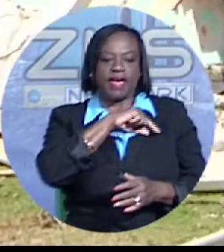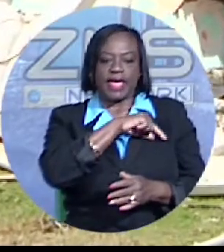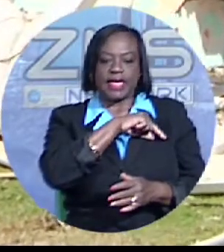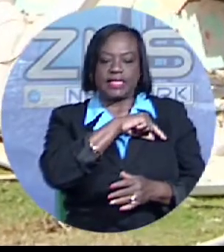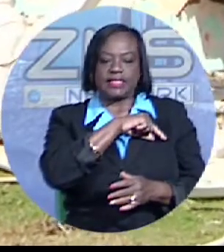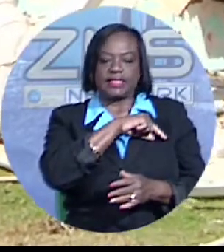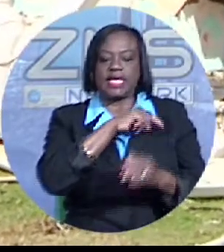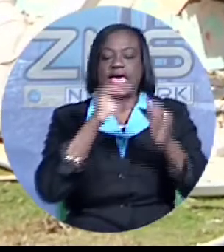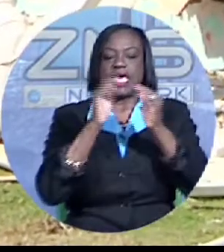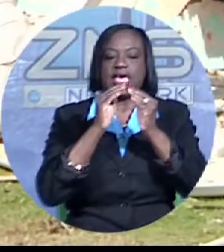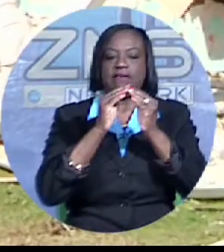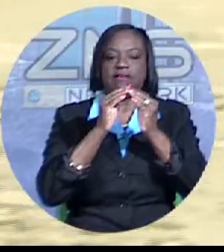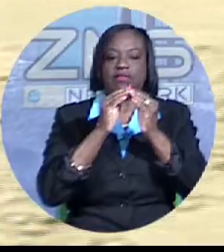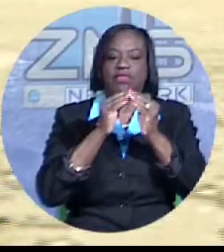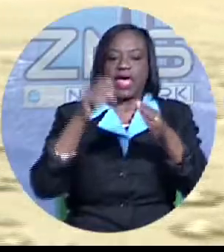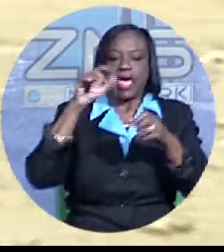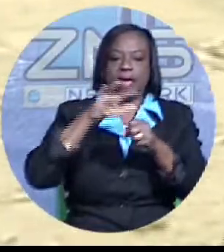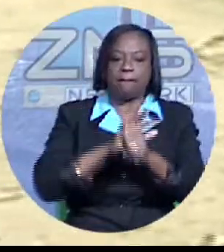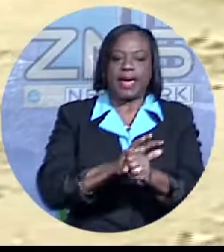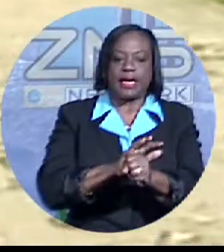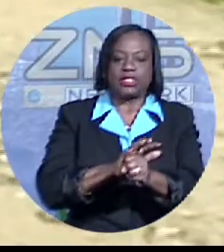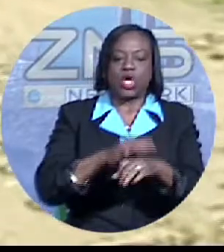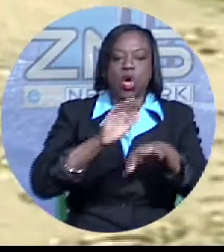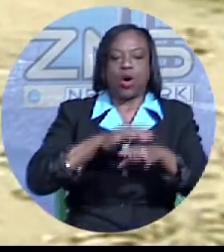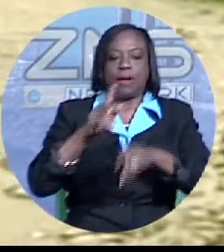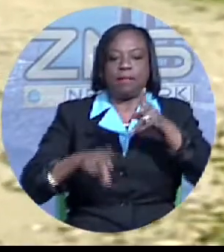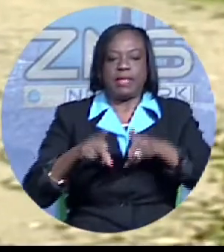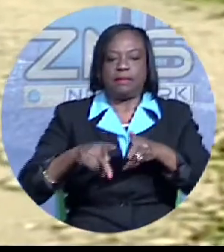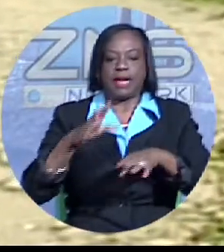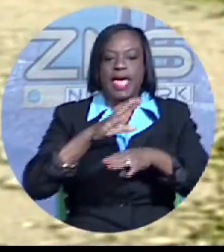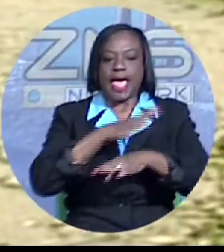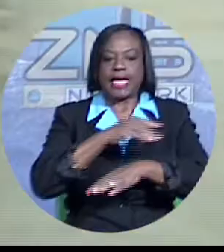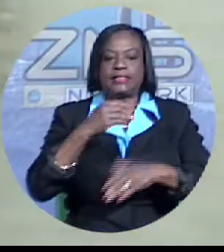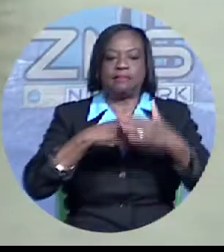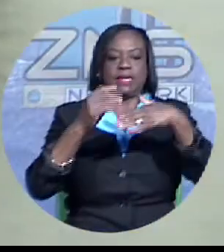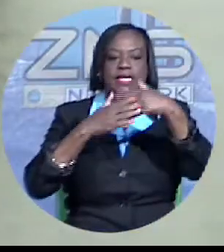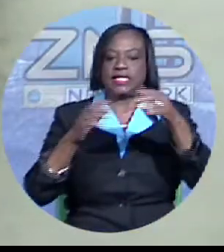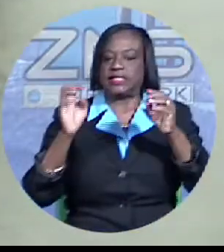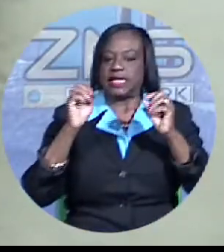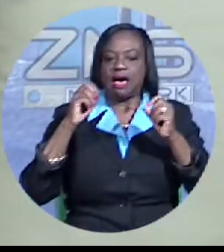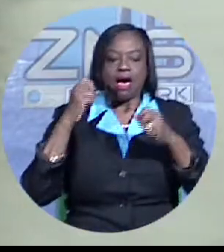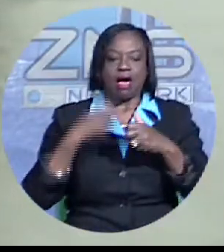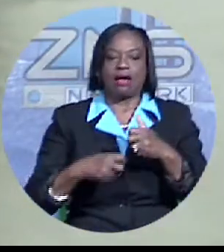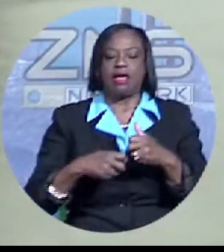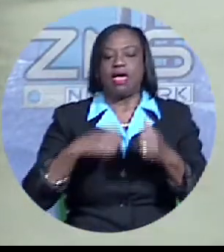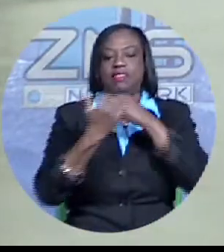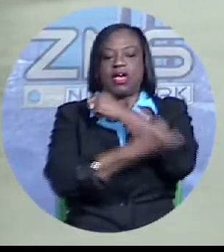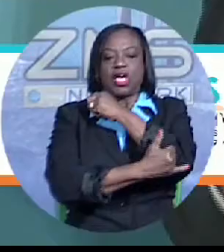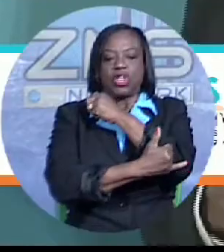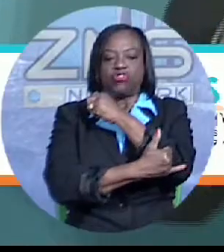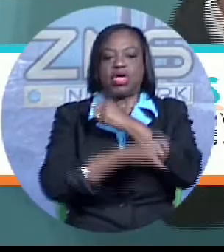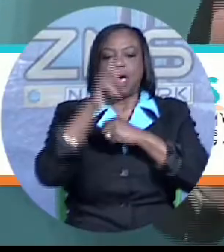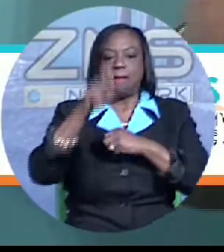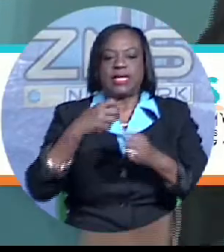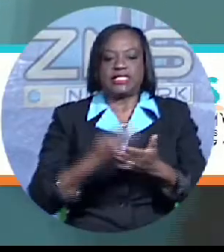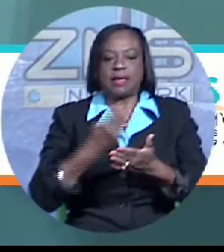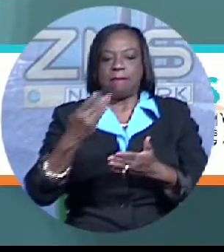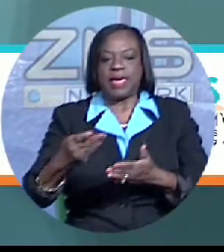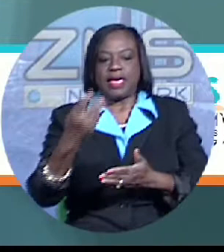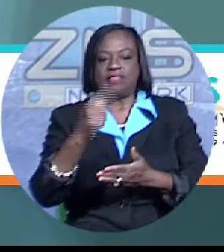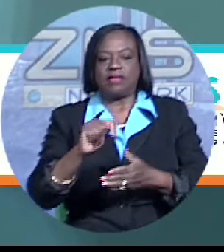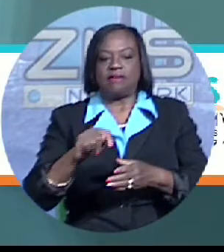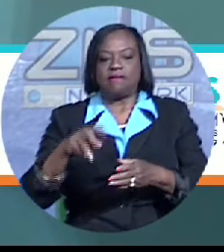the impact on people and infrastructure is devastating. So the country, therefore, has to find the